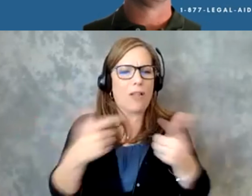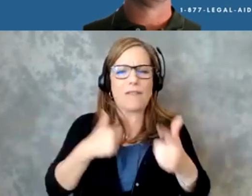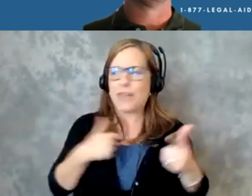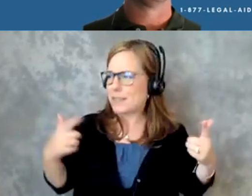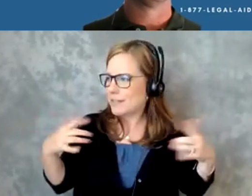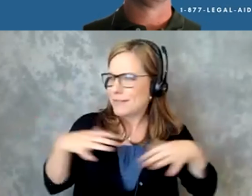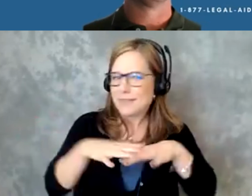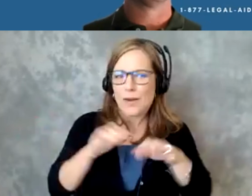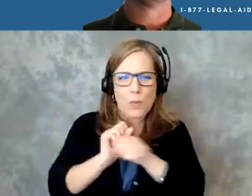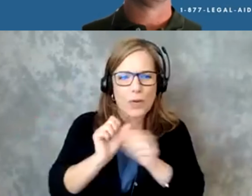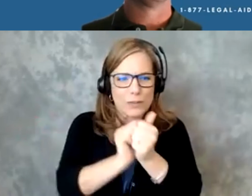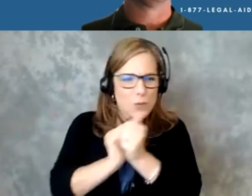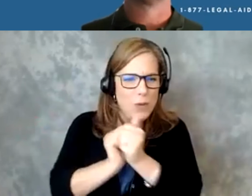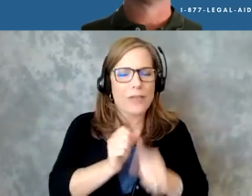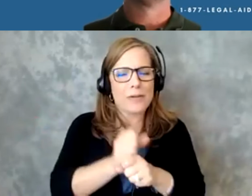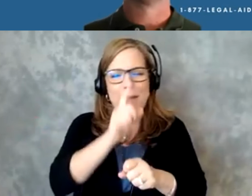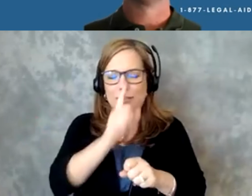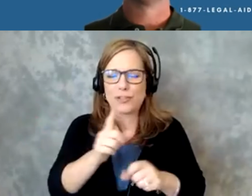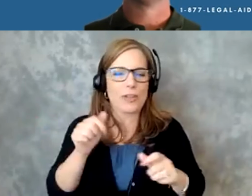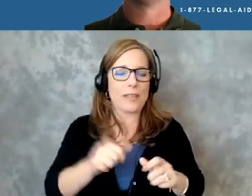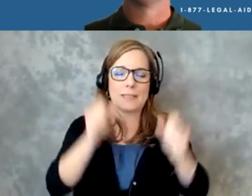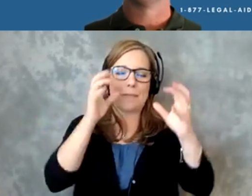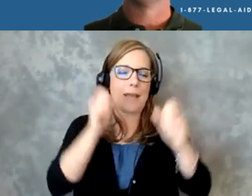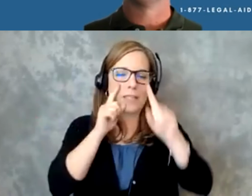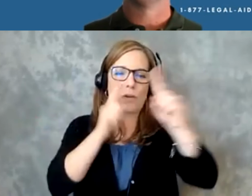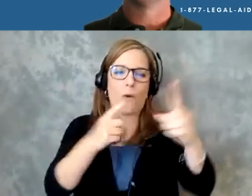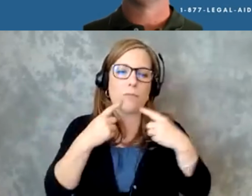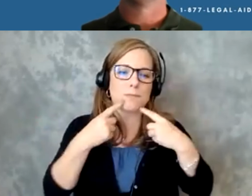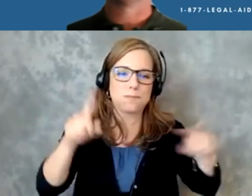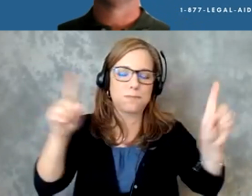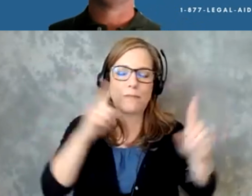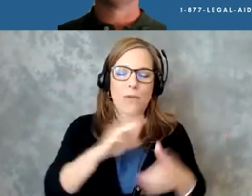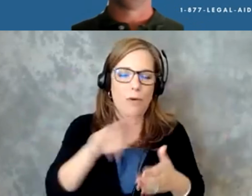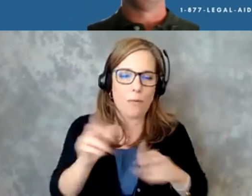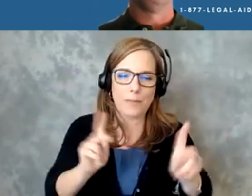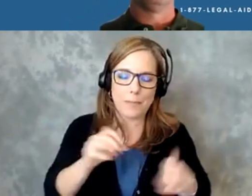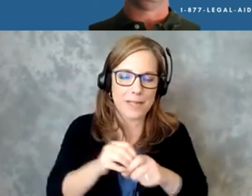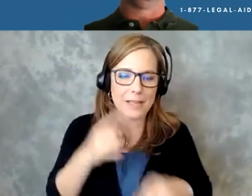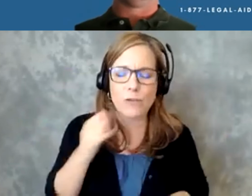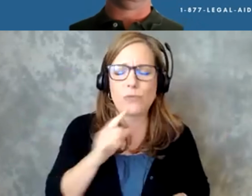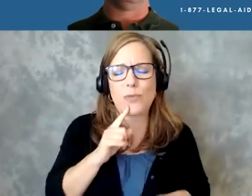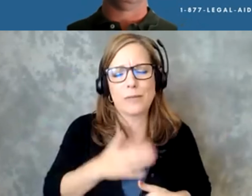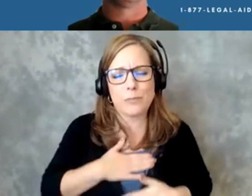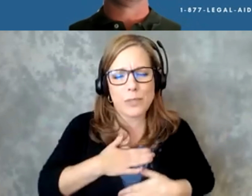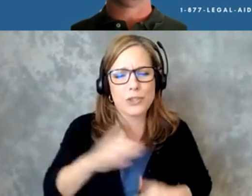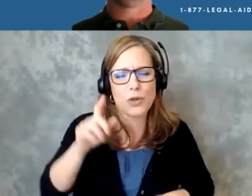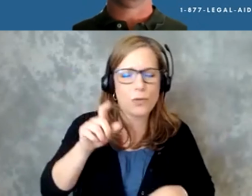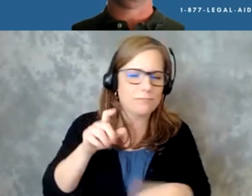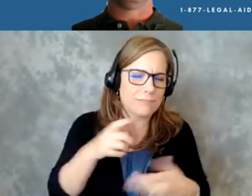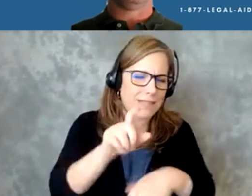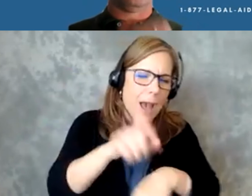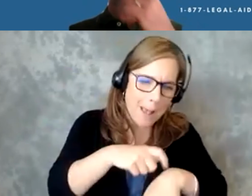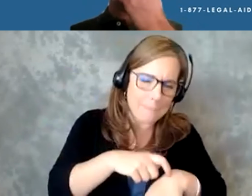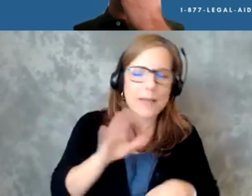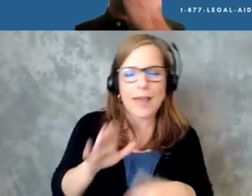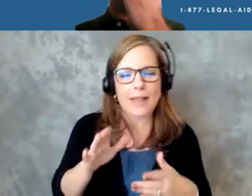really work in our communities in California. And we just really appreciate your time, and of course the Manna team and others who are on today.